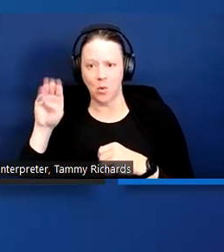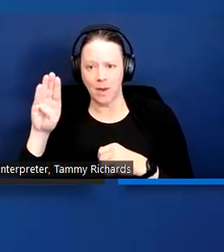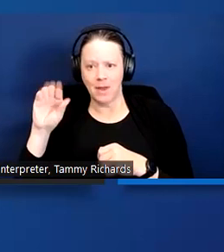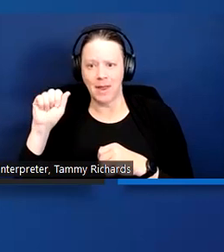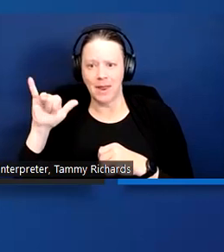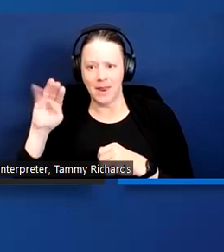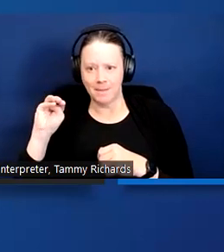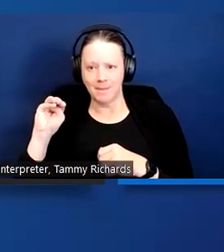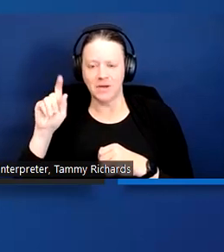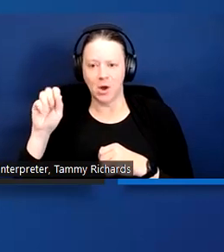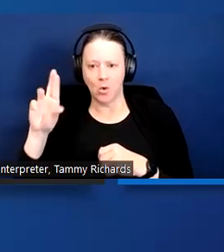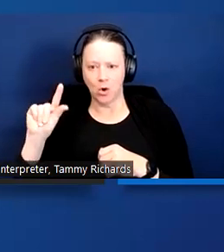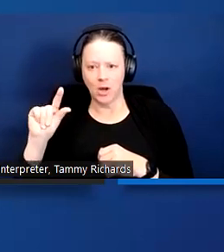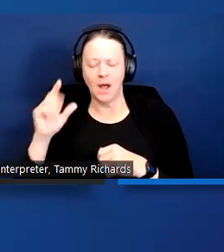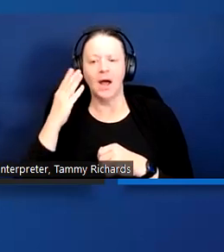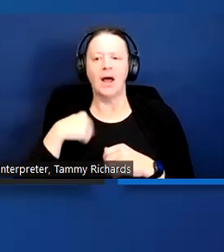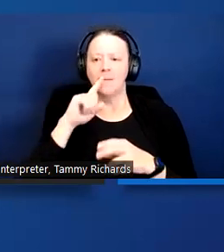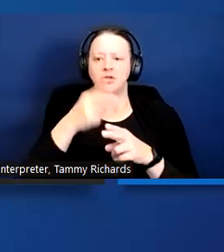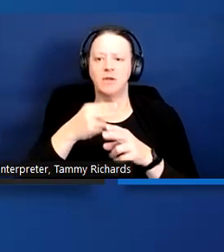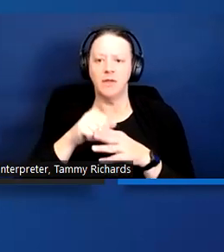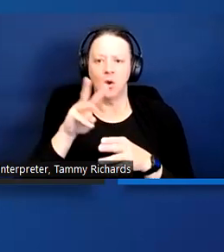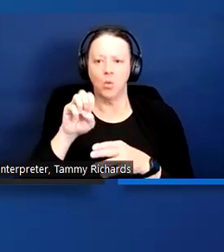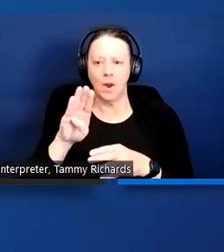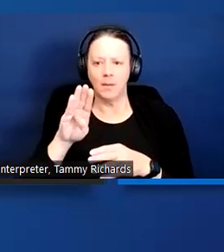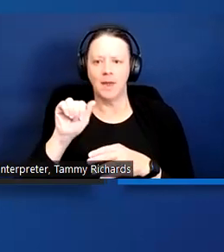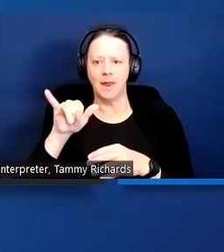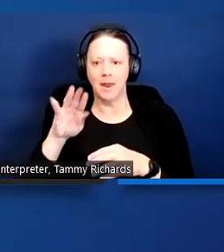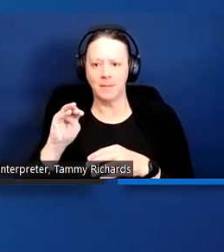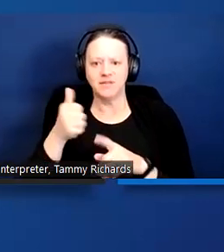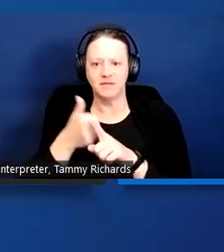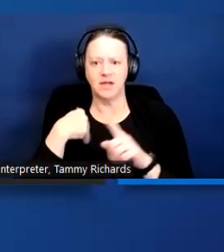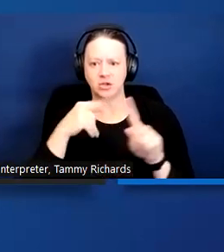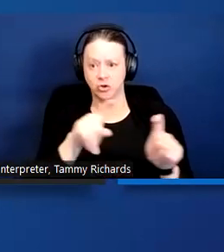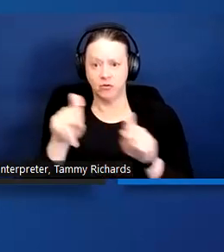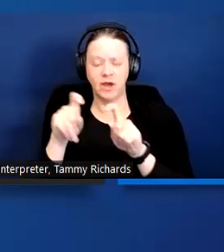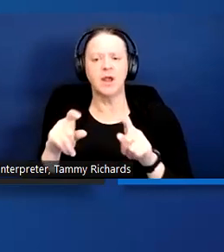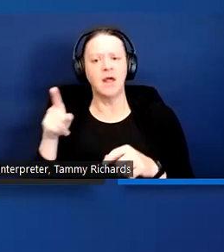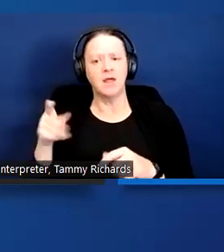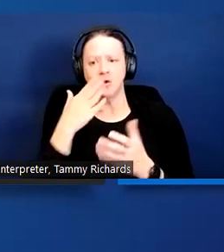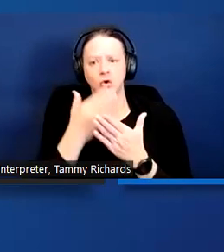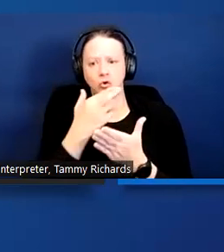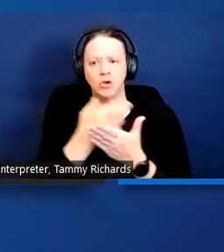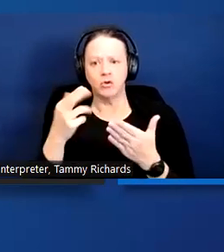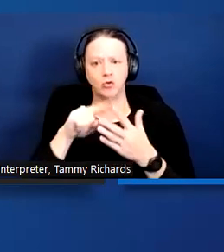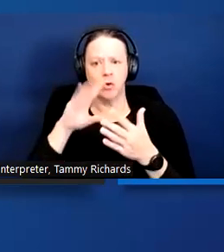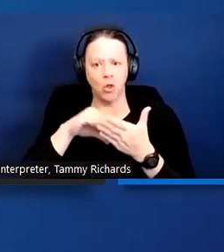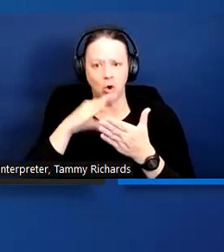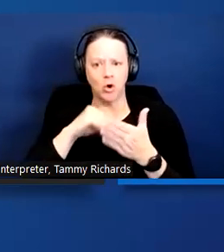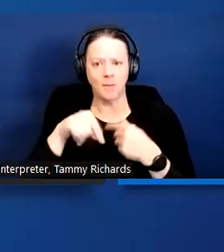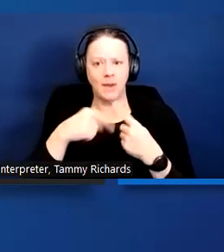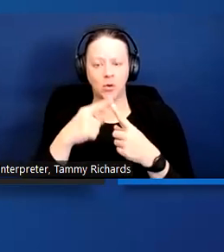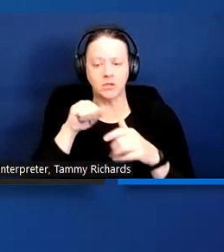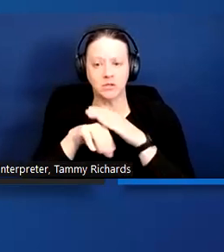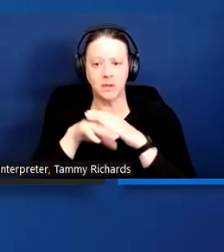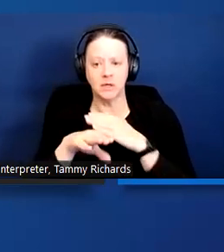WebAIM having that survey. WebAIM is also another good resource. for learning about accessibility.